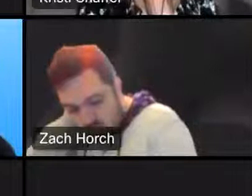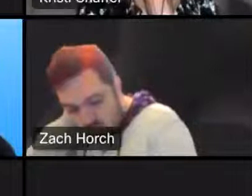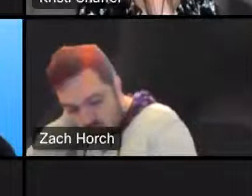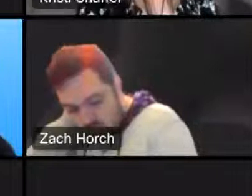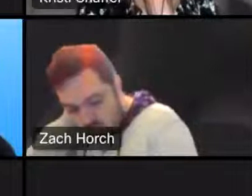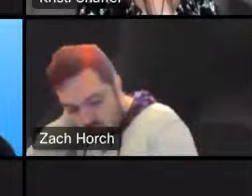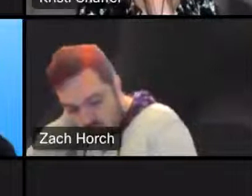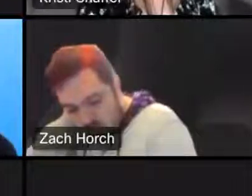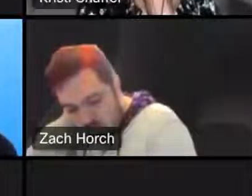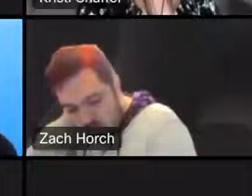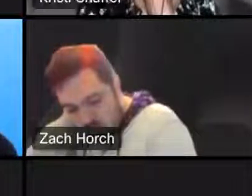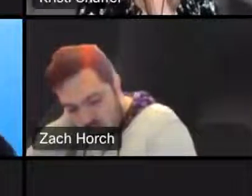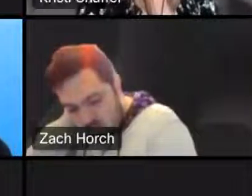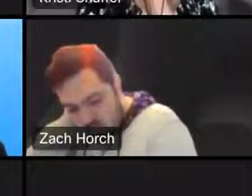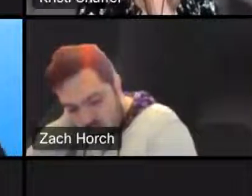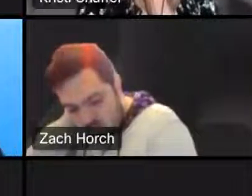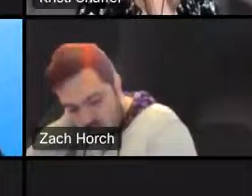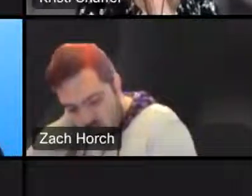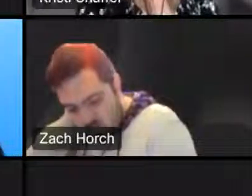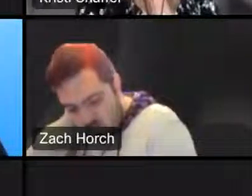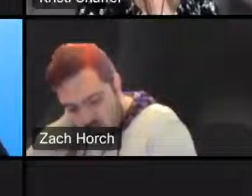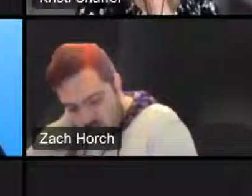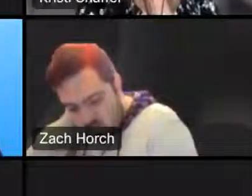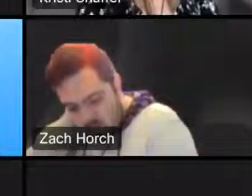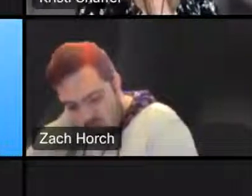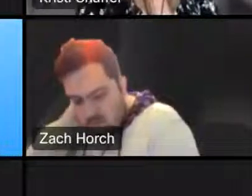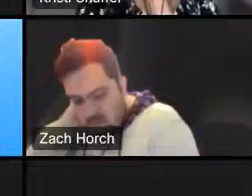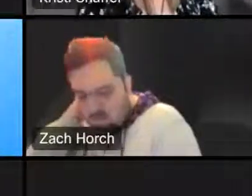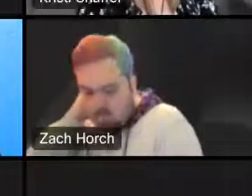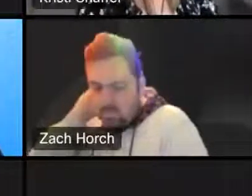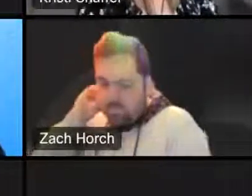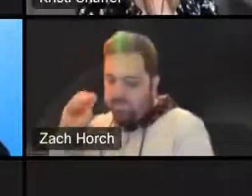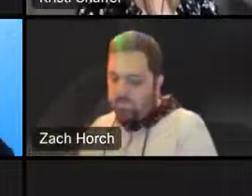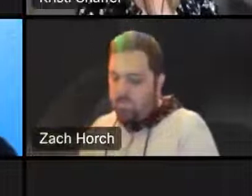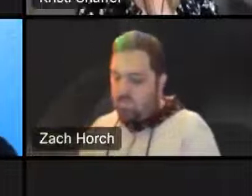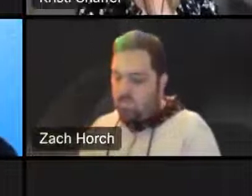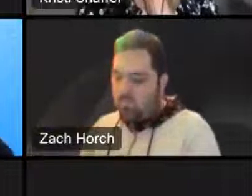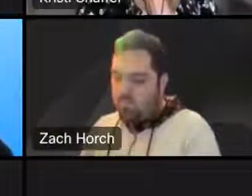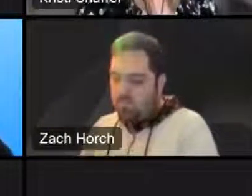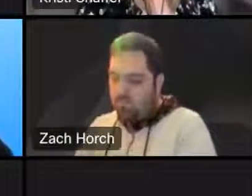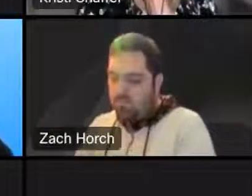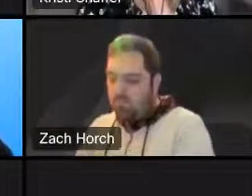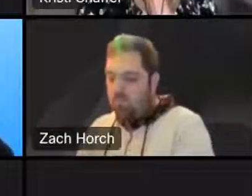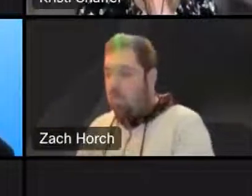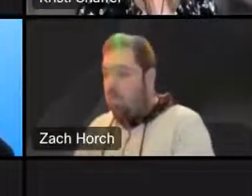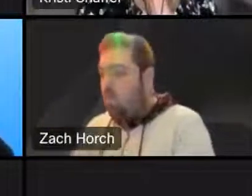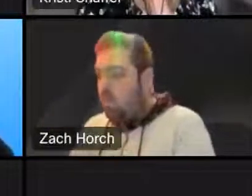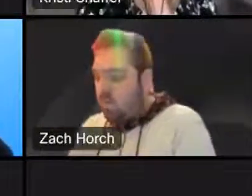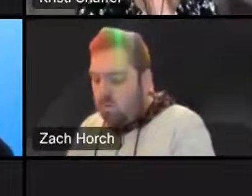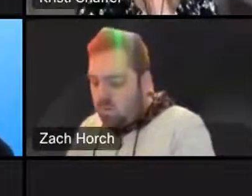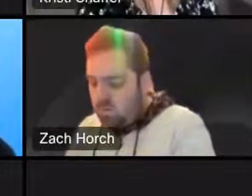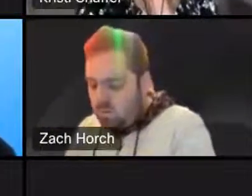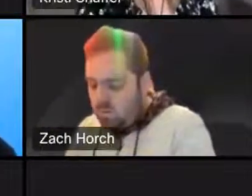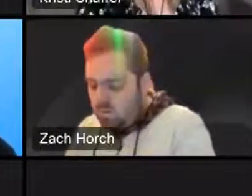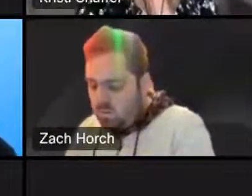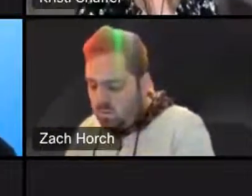presentations on Coffee with Community Services, but it's a little bit different when you're standing right next to me at our booth talking about, wanting to participate